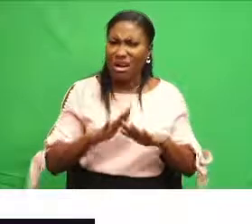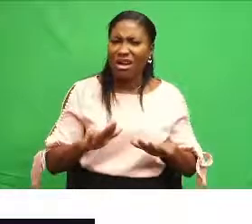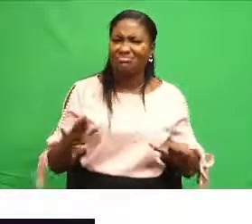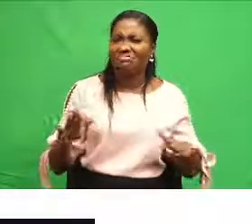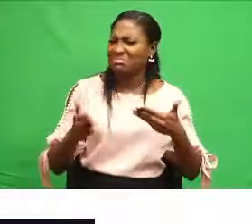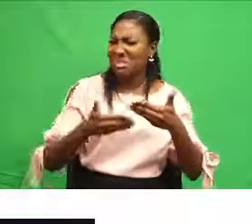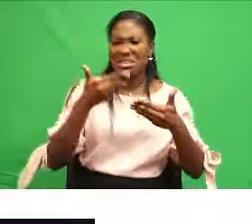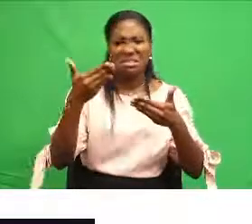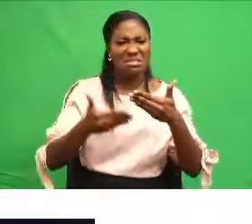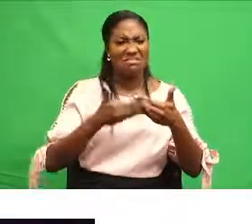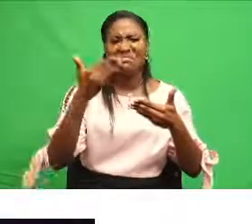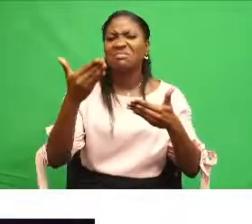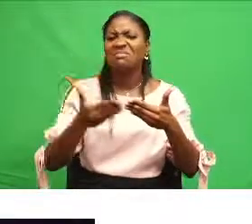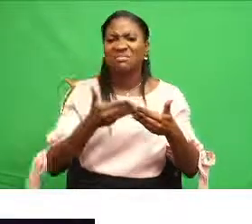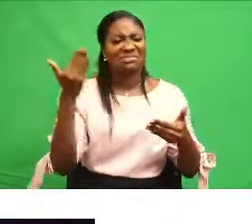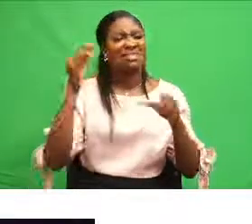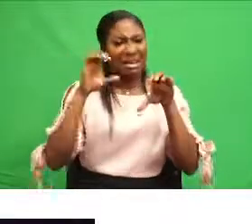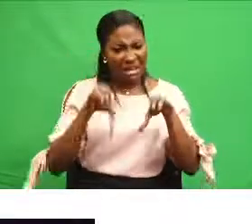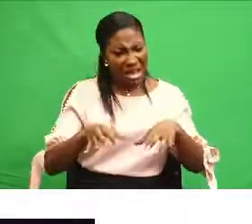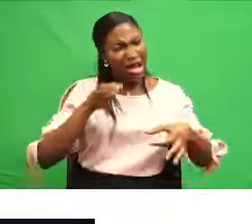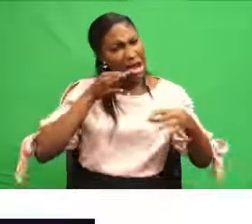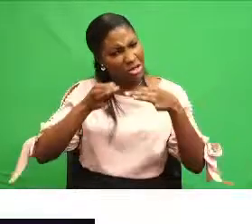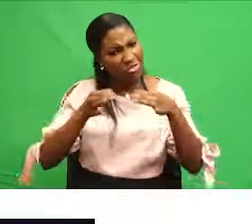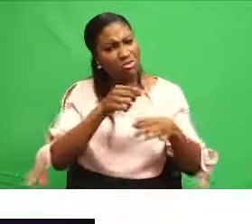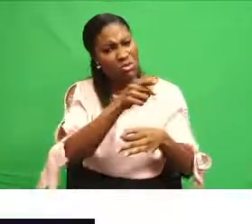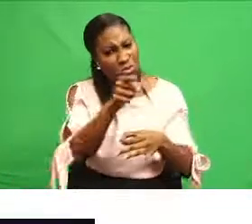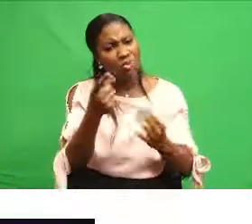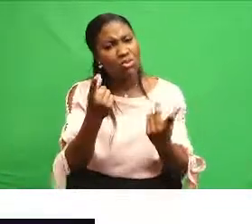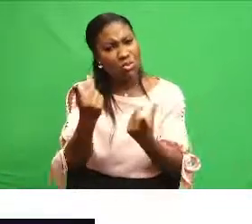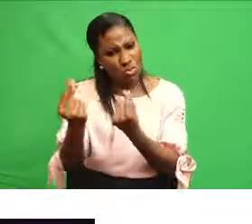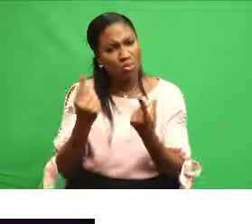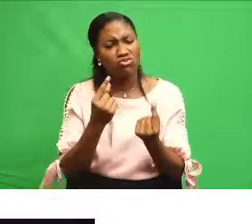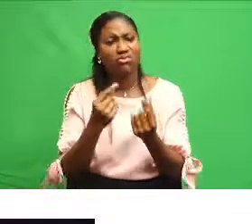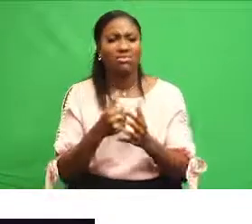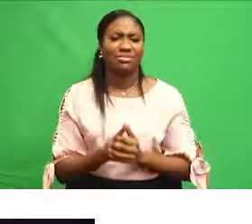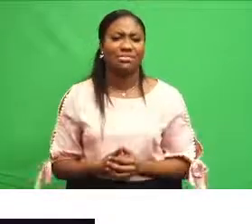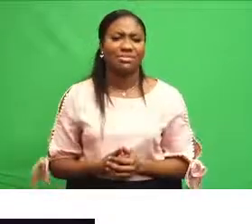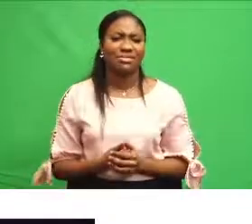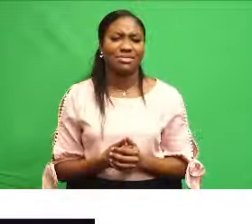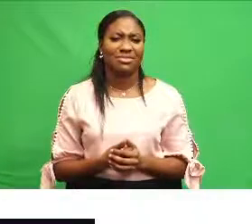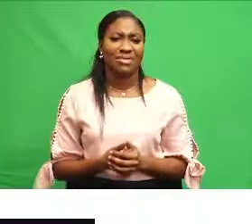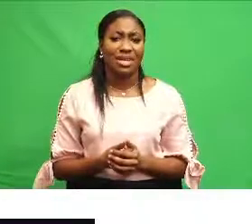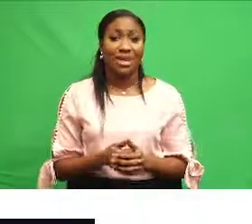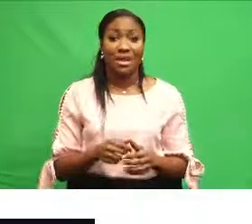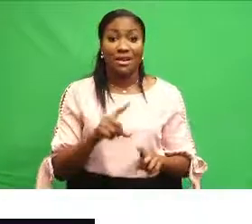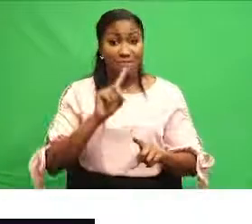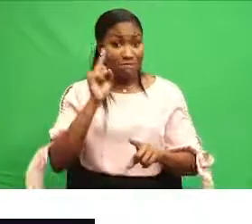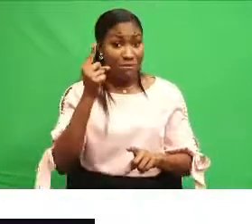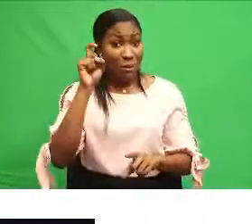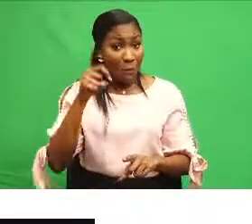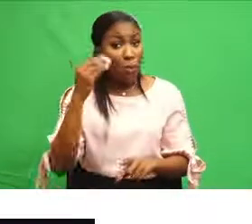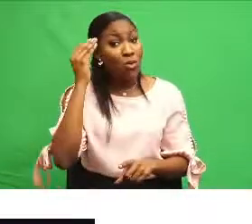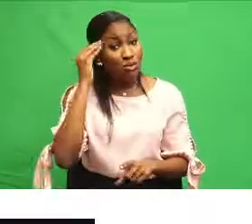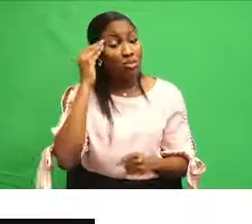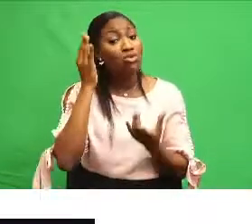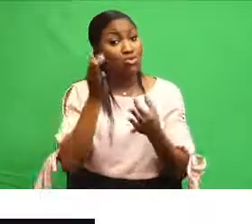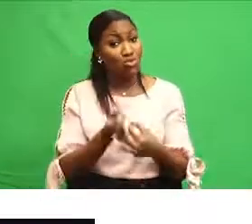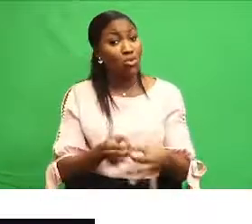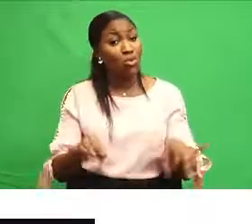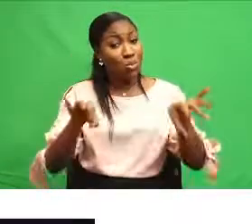is pretty straightforward. And especially once you acknowledge the need